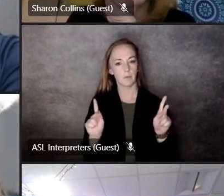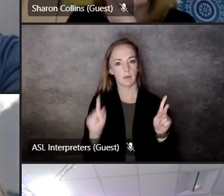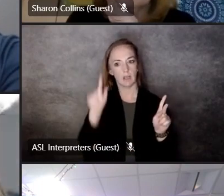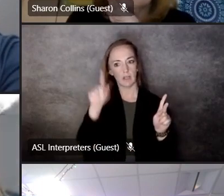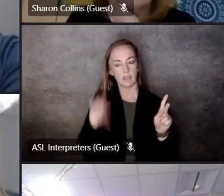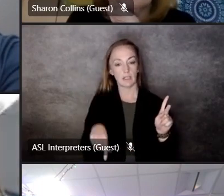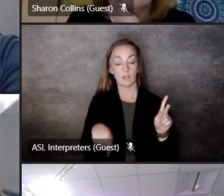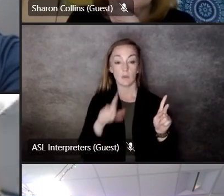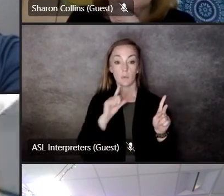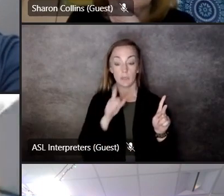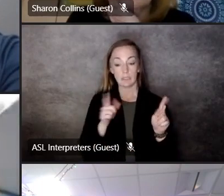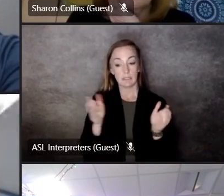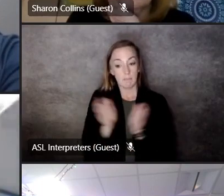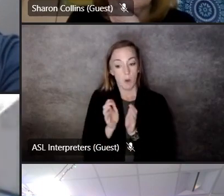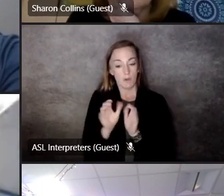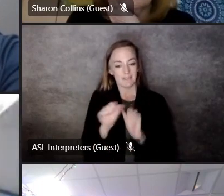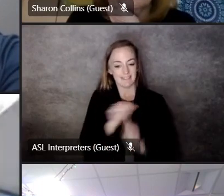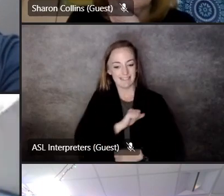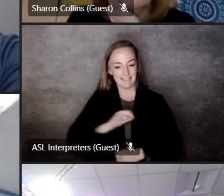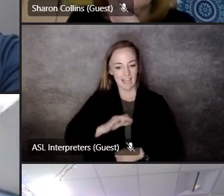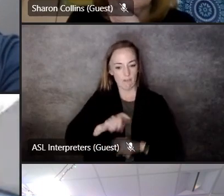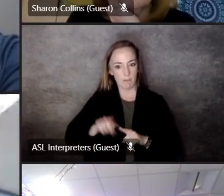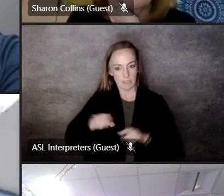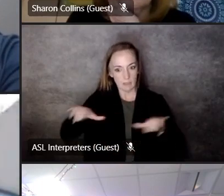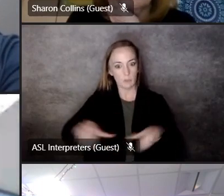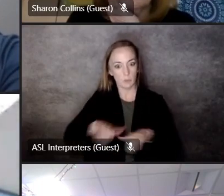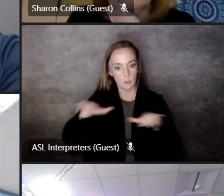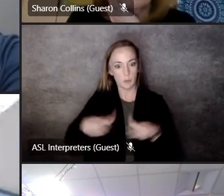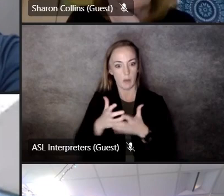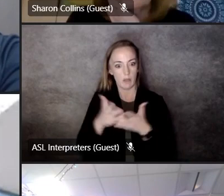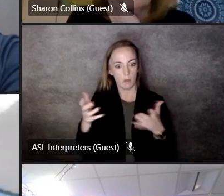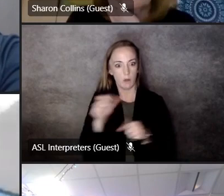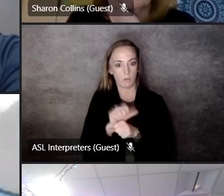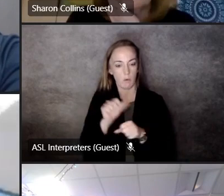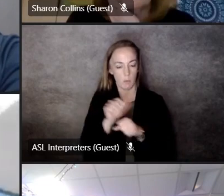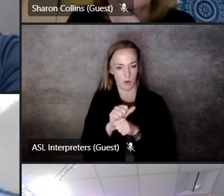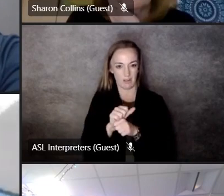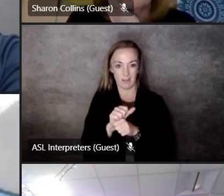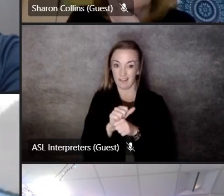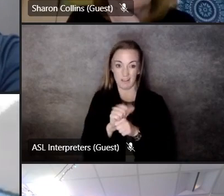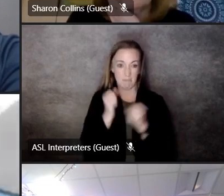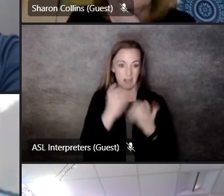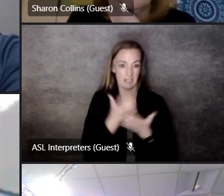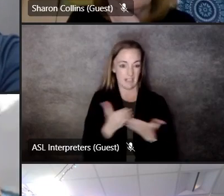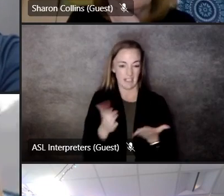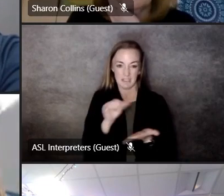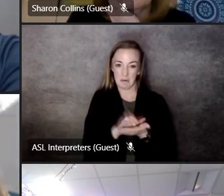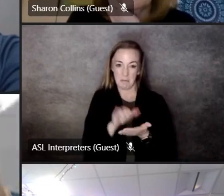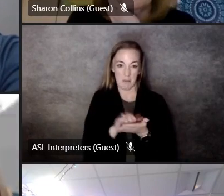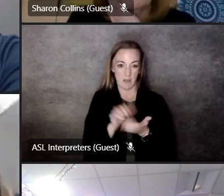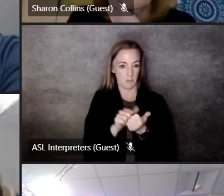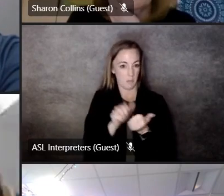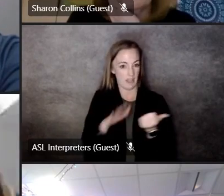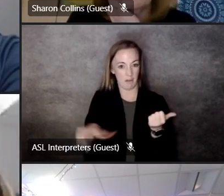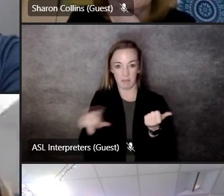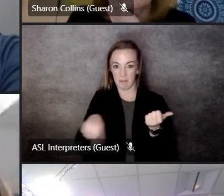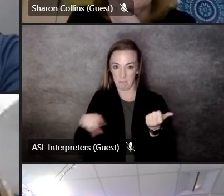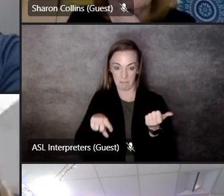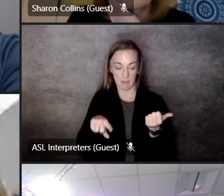staff but make a lot happen. So that would not be possible without them. But I do have to say